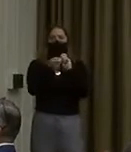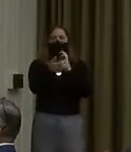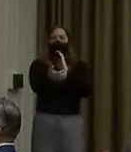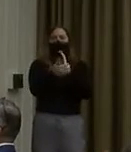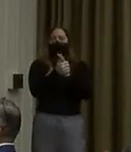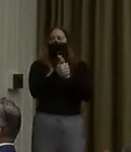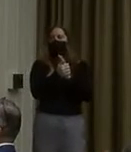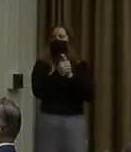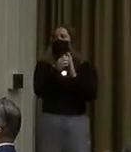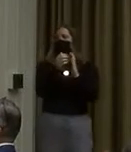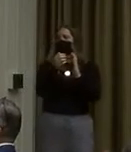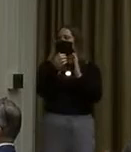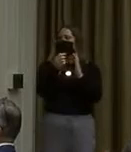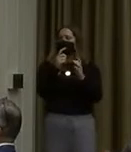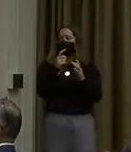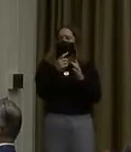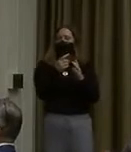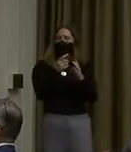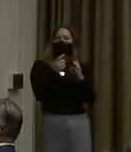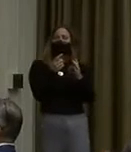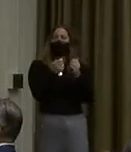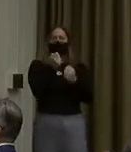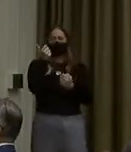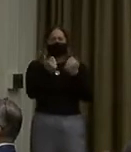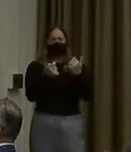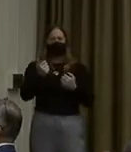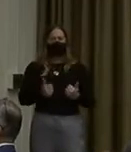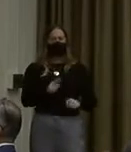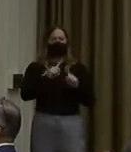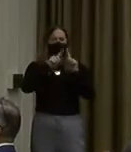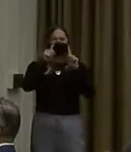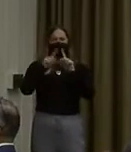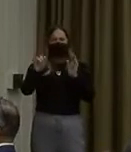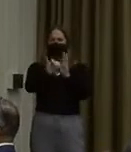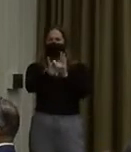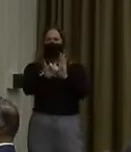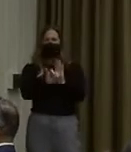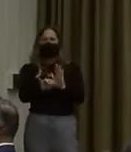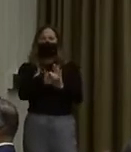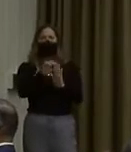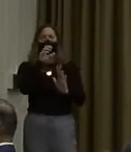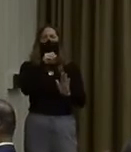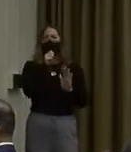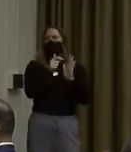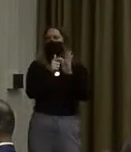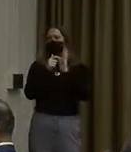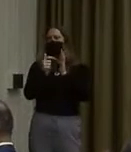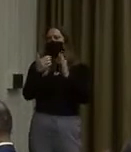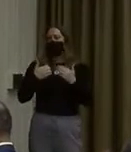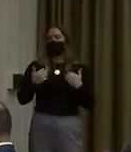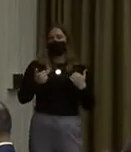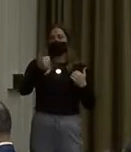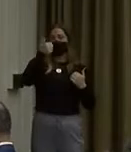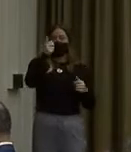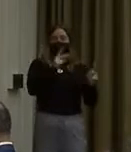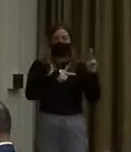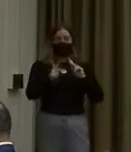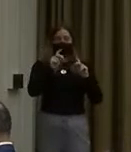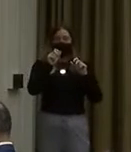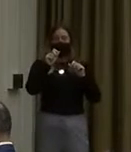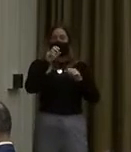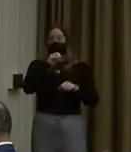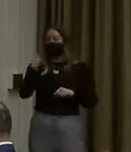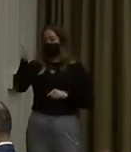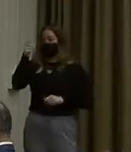and diversity policies, removing age identifiers from applications, and encouraging reciprocal mentoring so that younger people and older people can learn from each